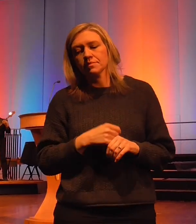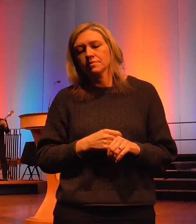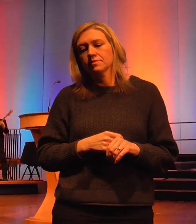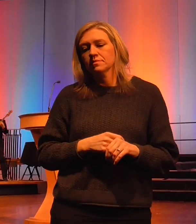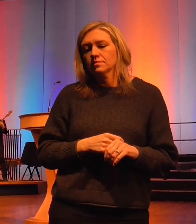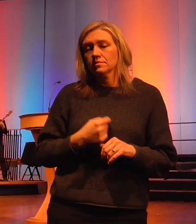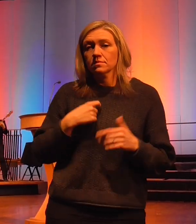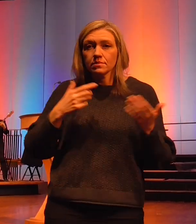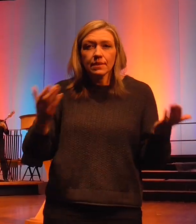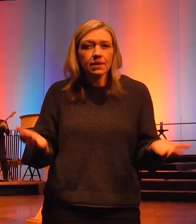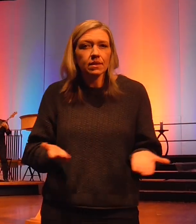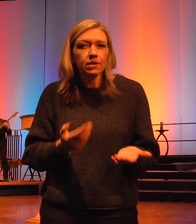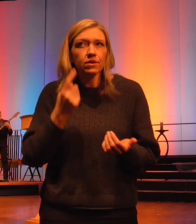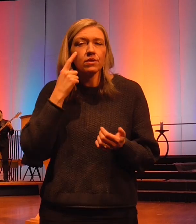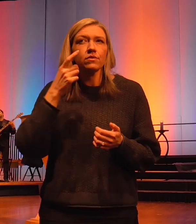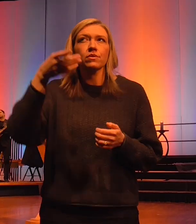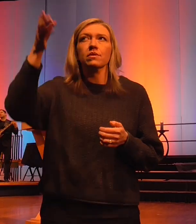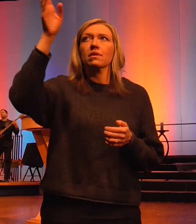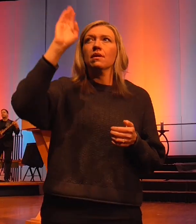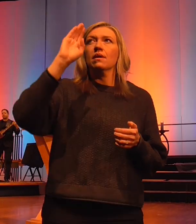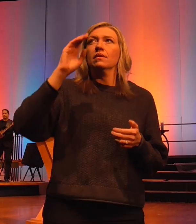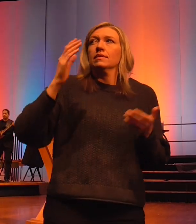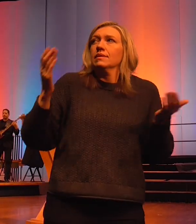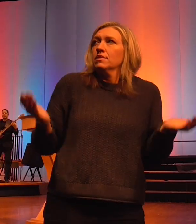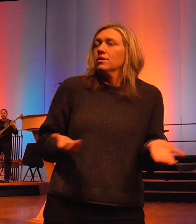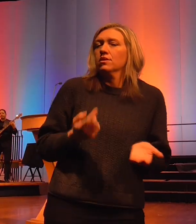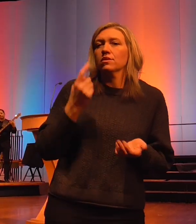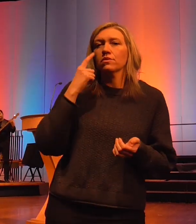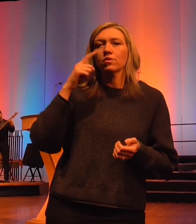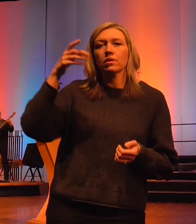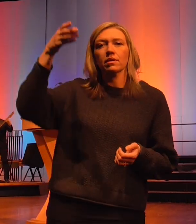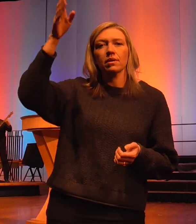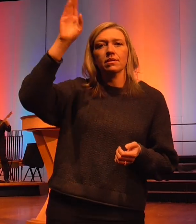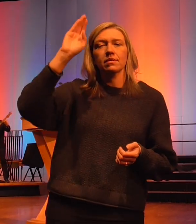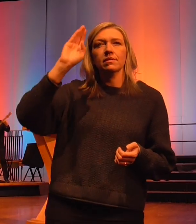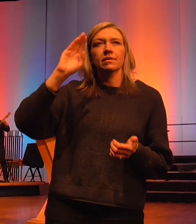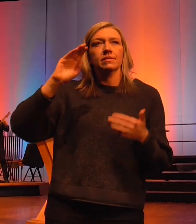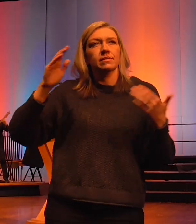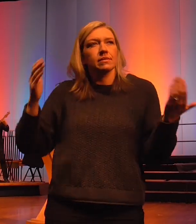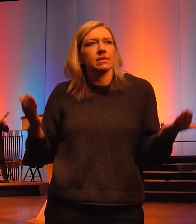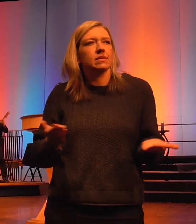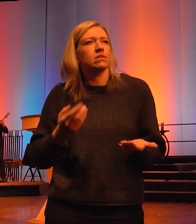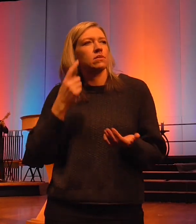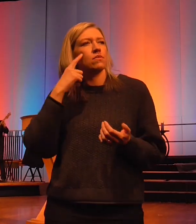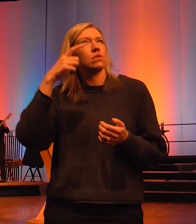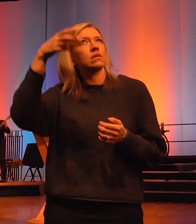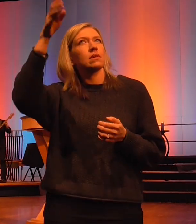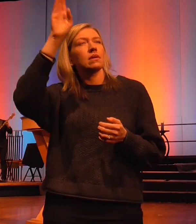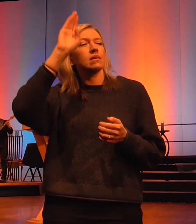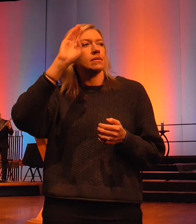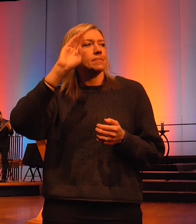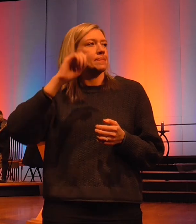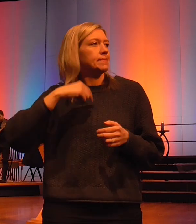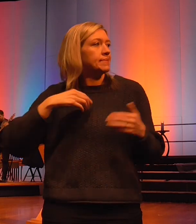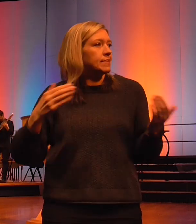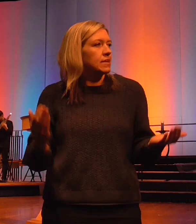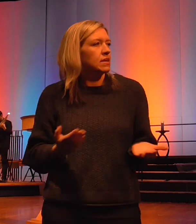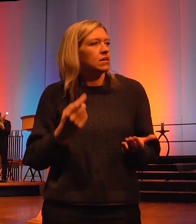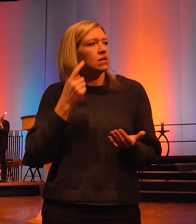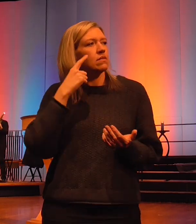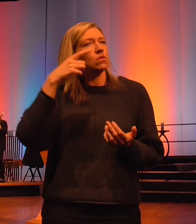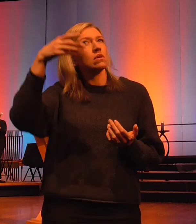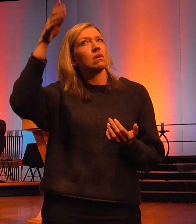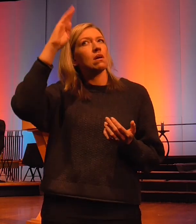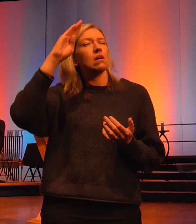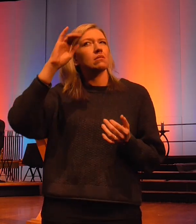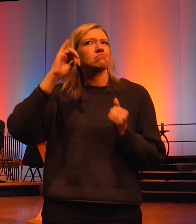I am here for God, here for God, here for God, oh, here for God, here for